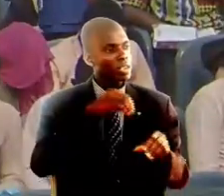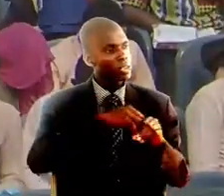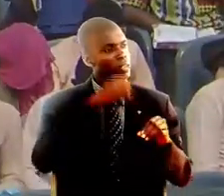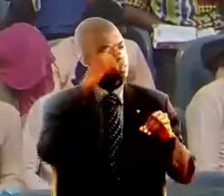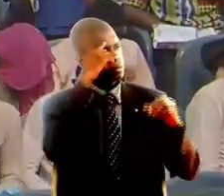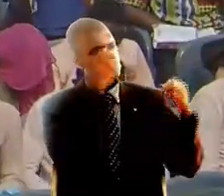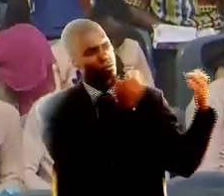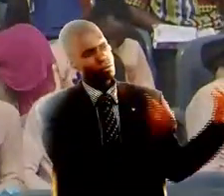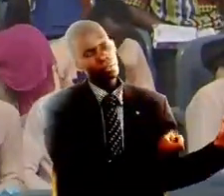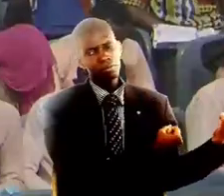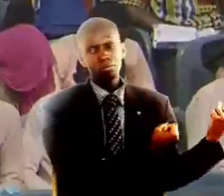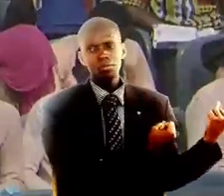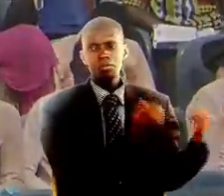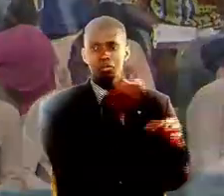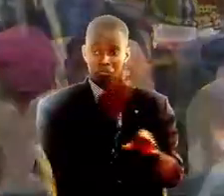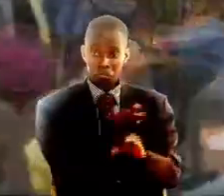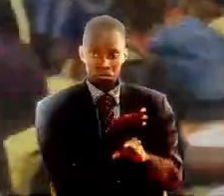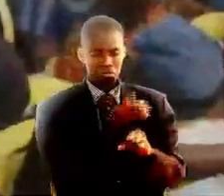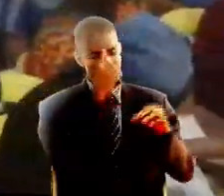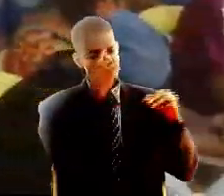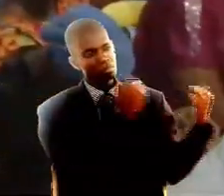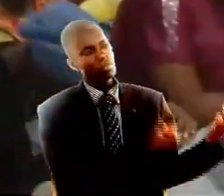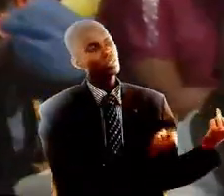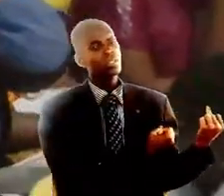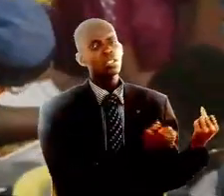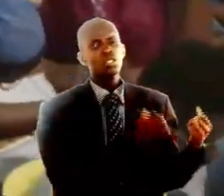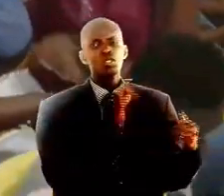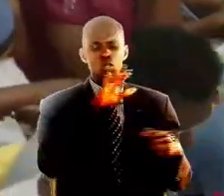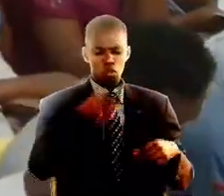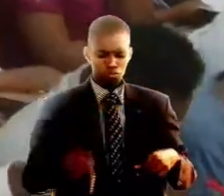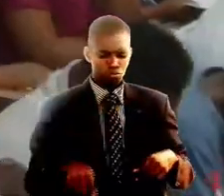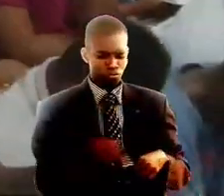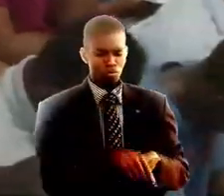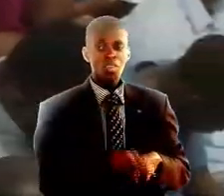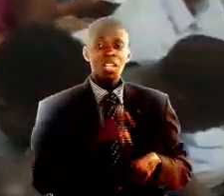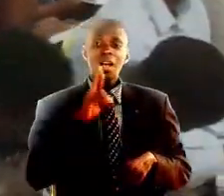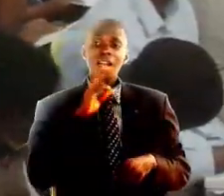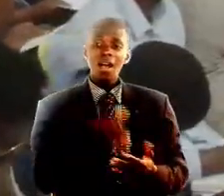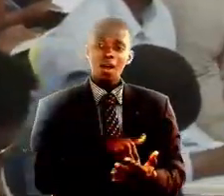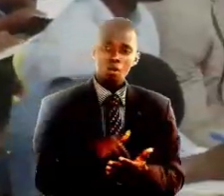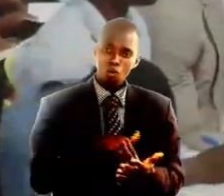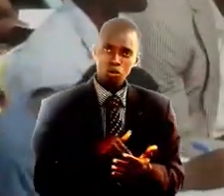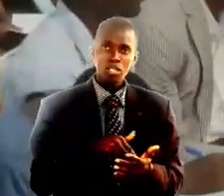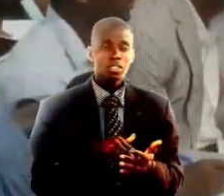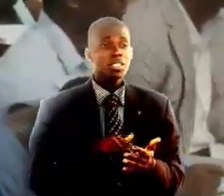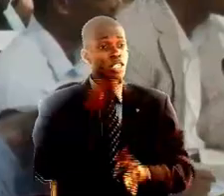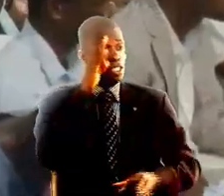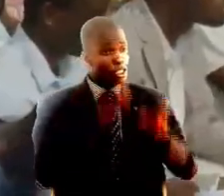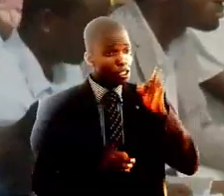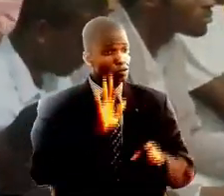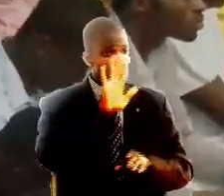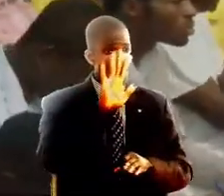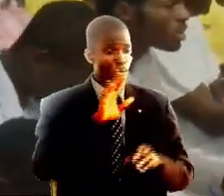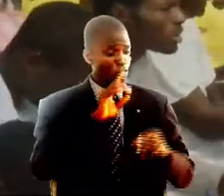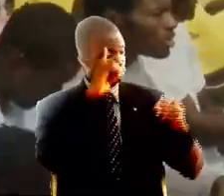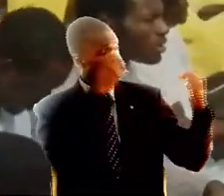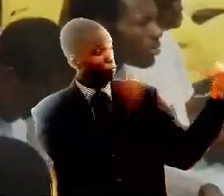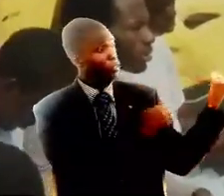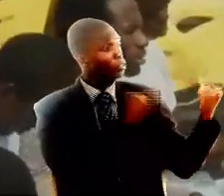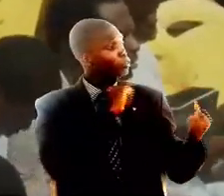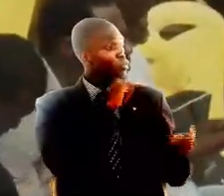Have you ever thought about that? Your legs are weak. If your faith is not weak, that strong faith will affect